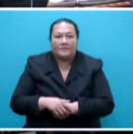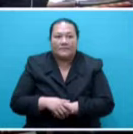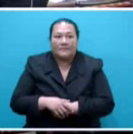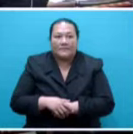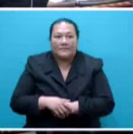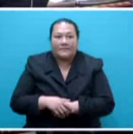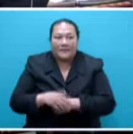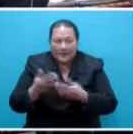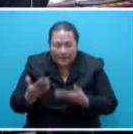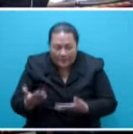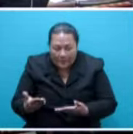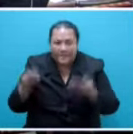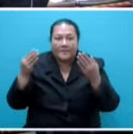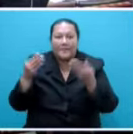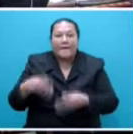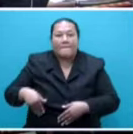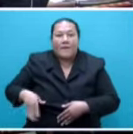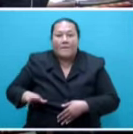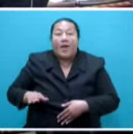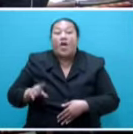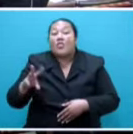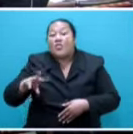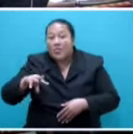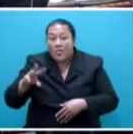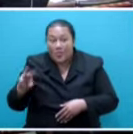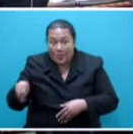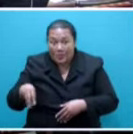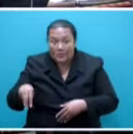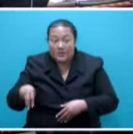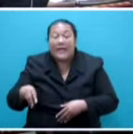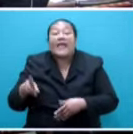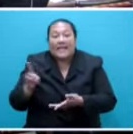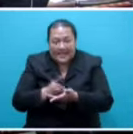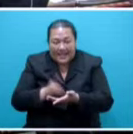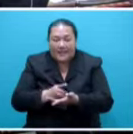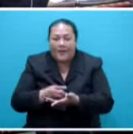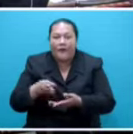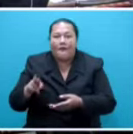Honourable member, those are the dates of this amendment.